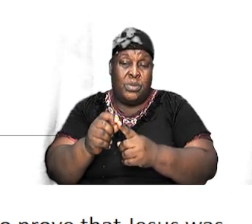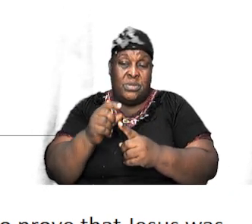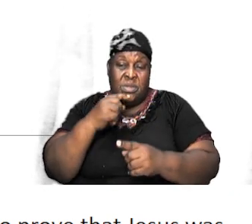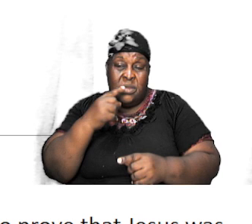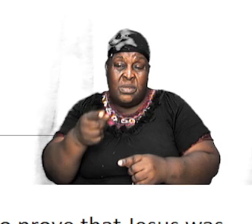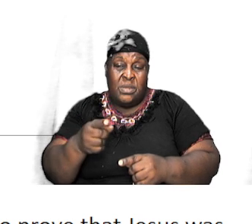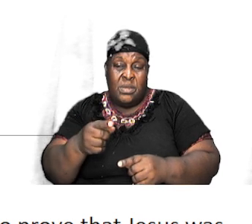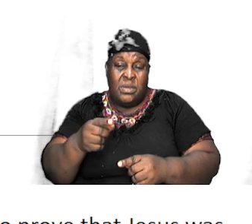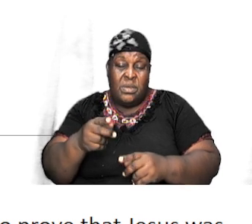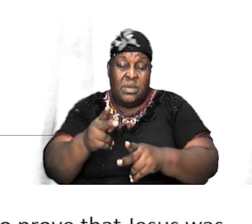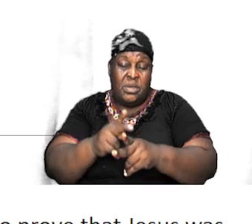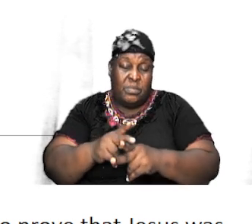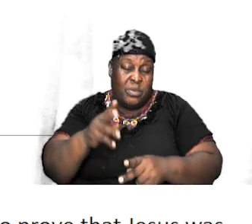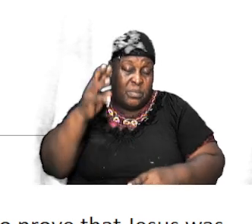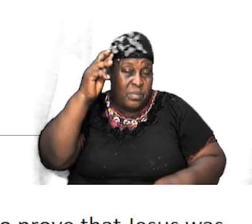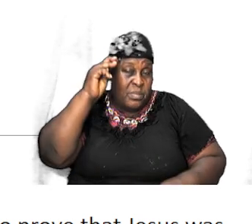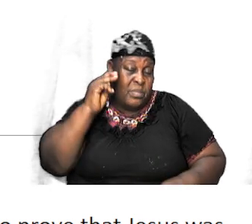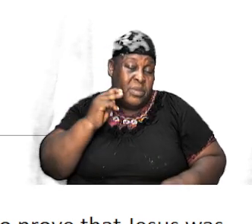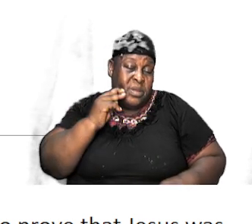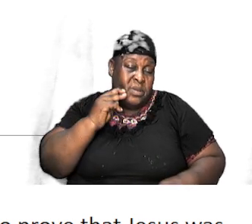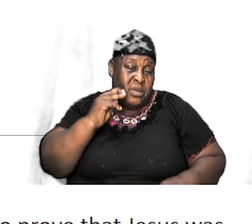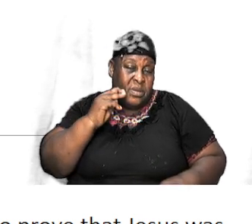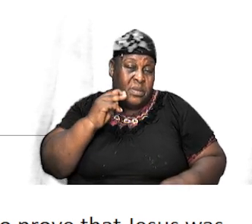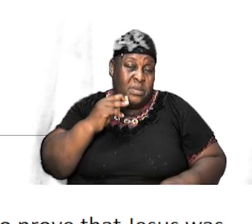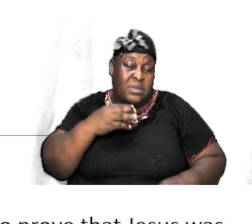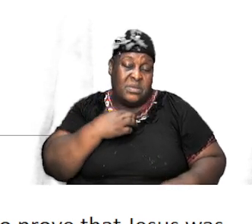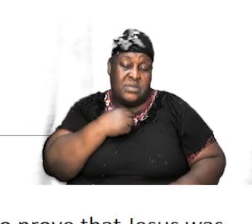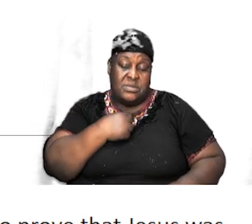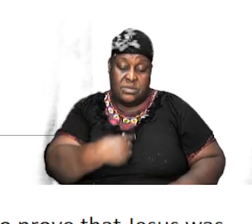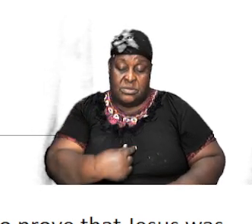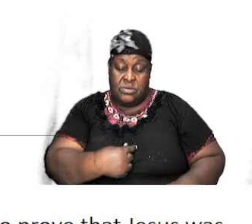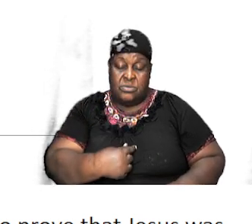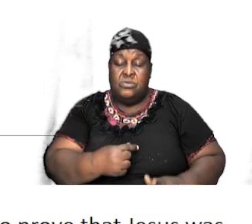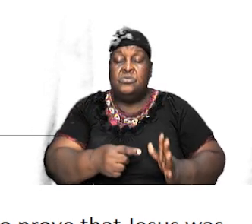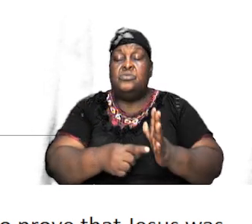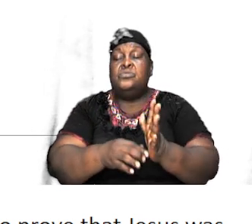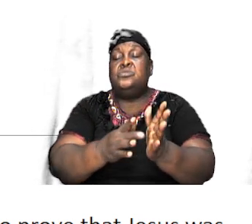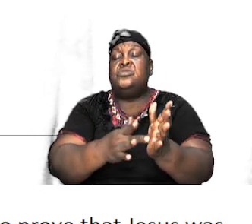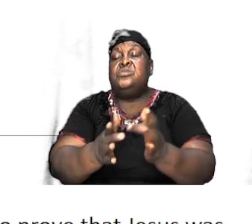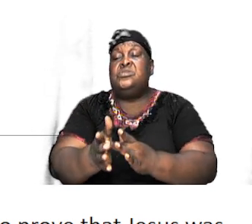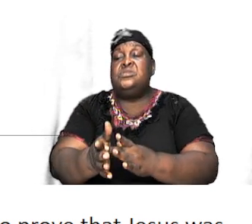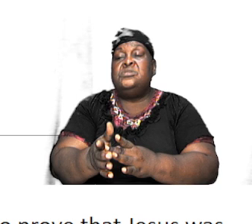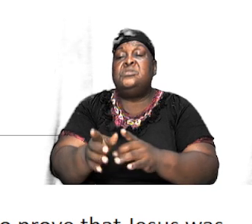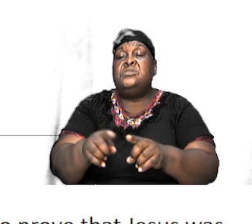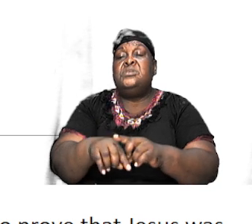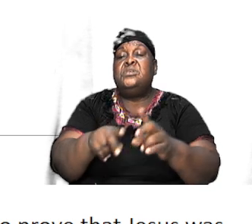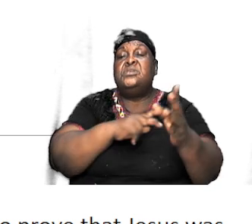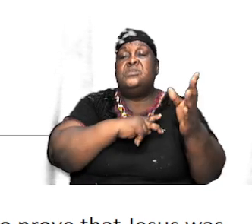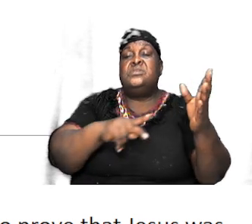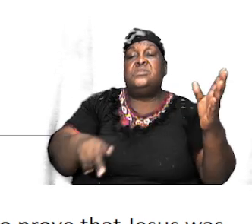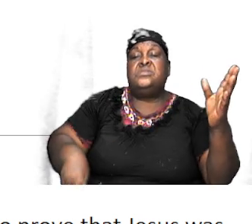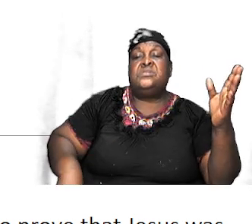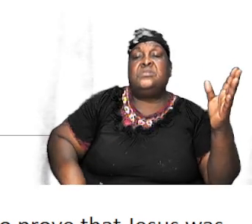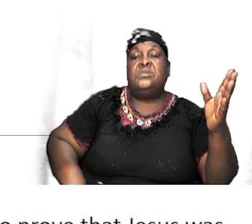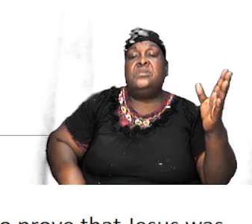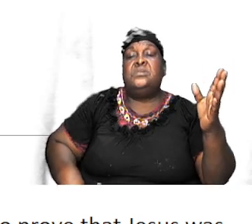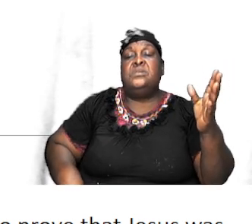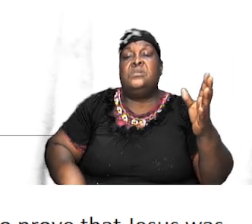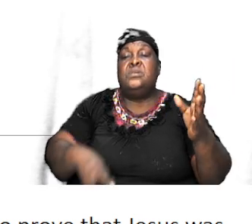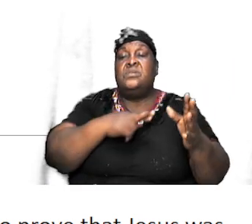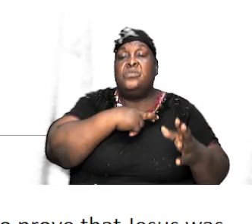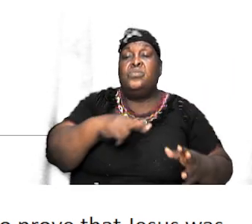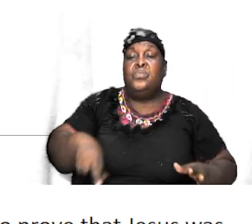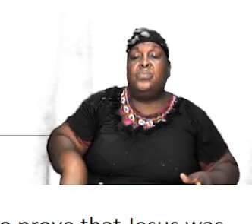with Matthew's desire to portray Jesus as the king, the royal seed for whom